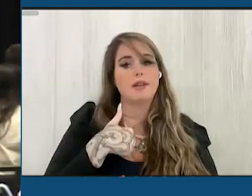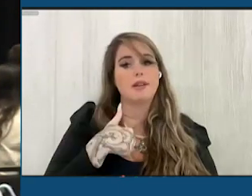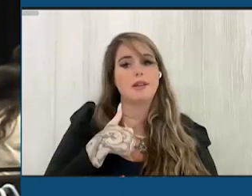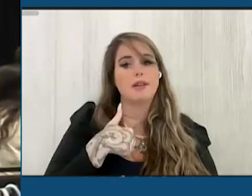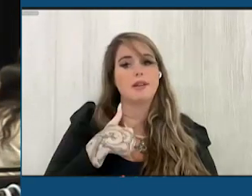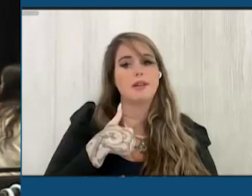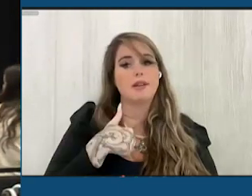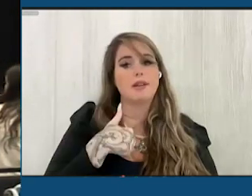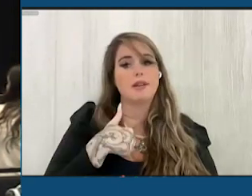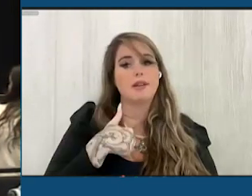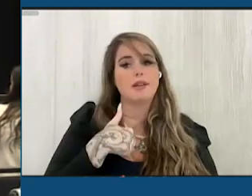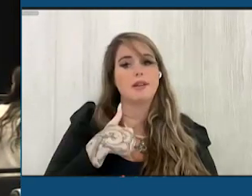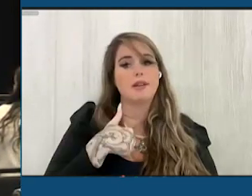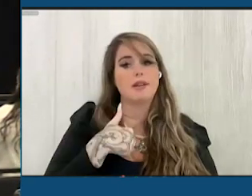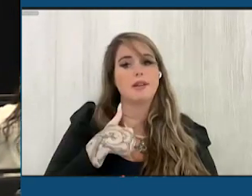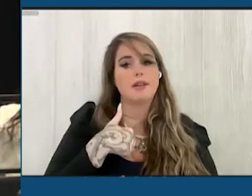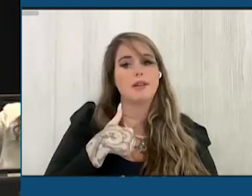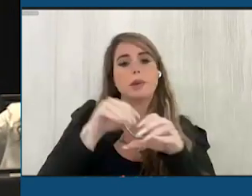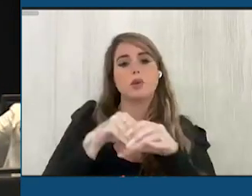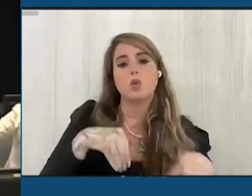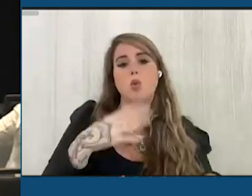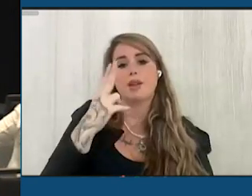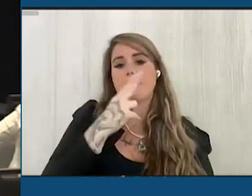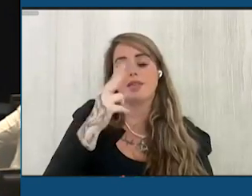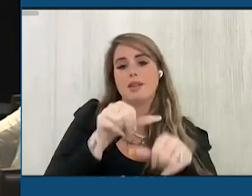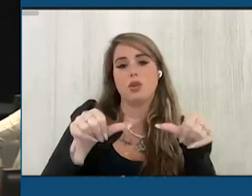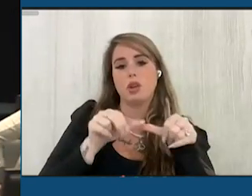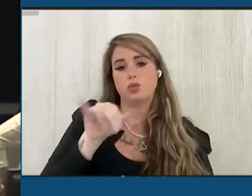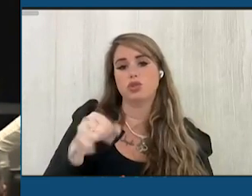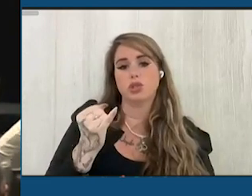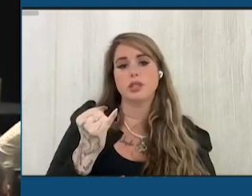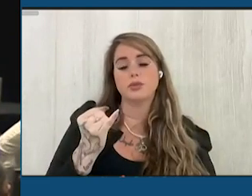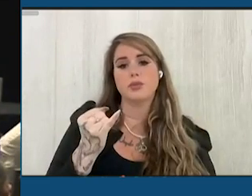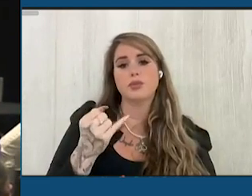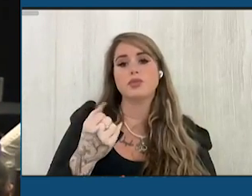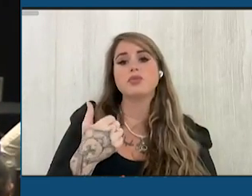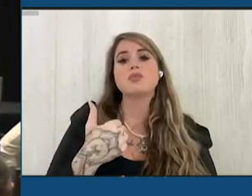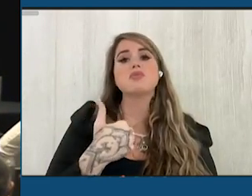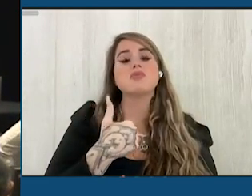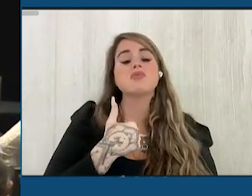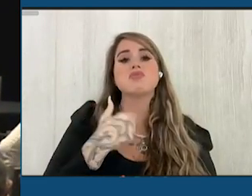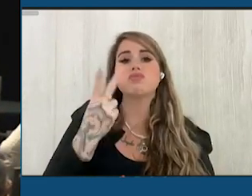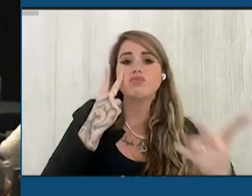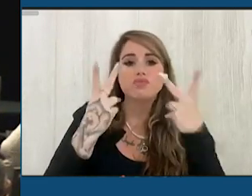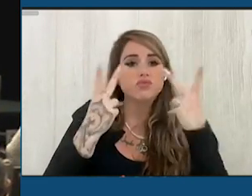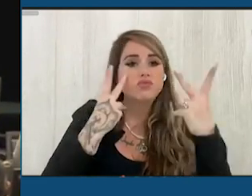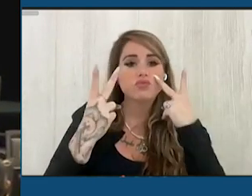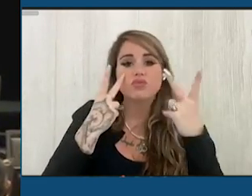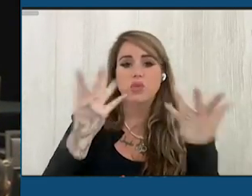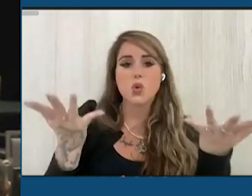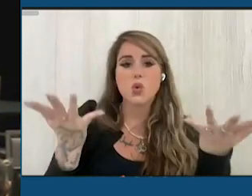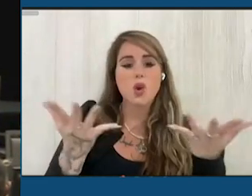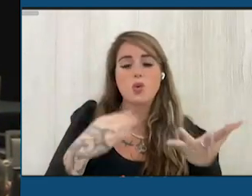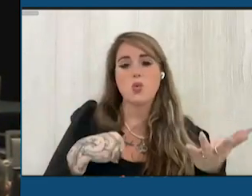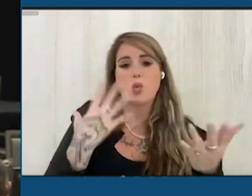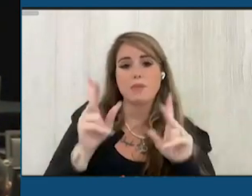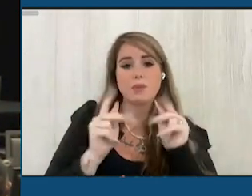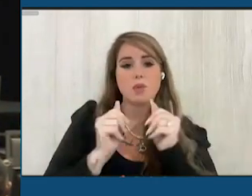I grew up in a white Catholic area of New Jersey. All I was familiar with was white people with dark